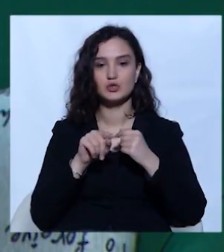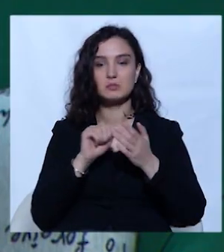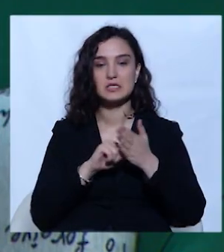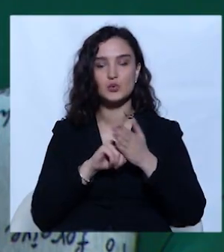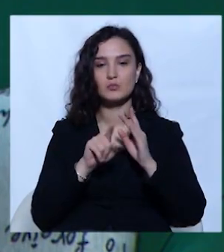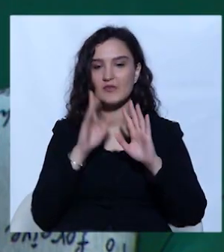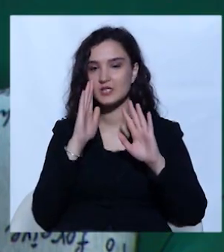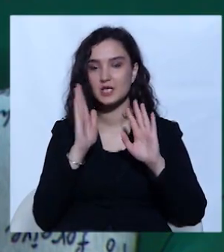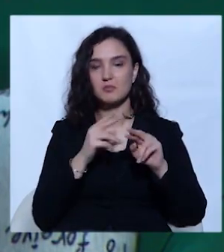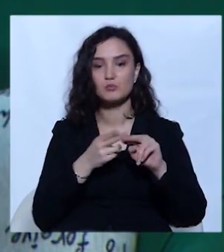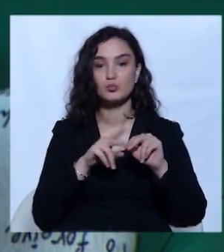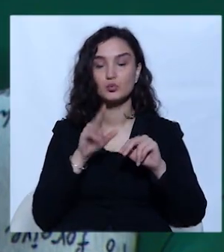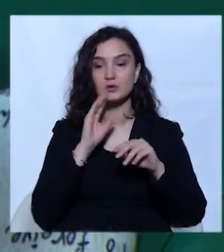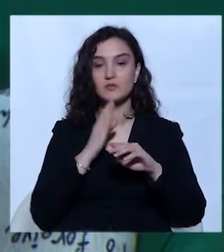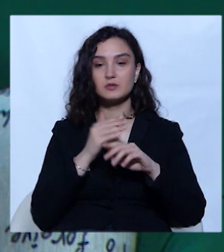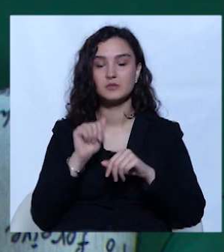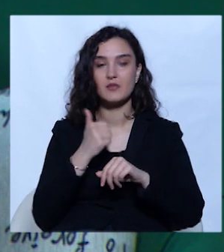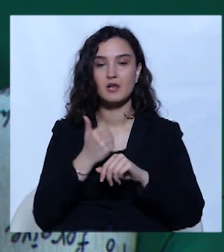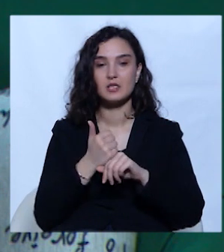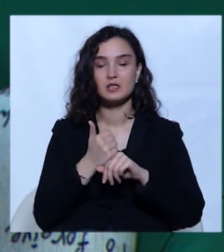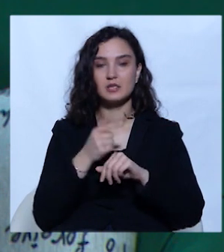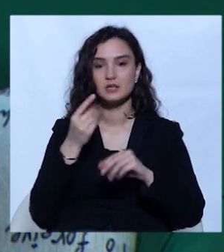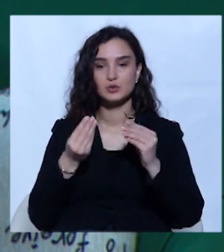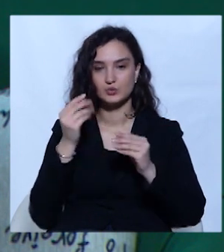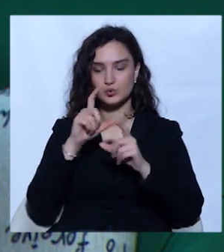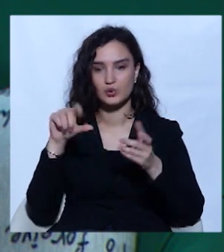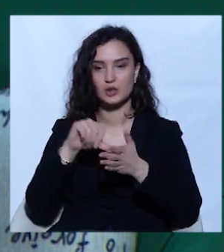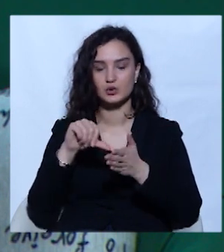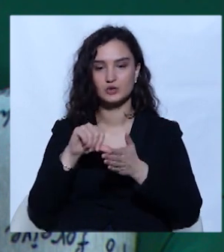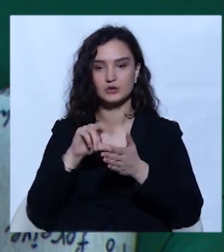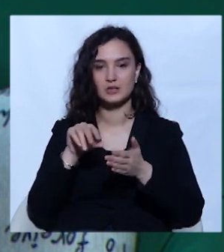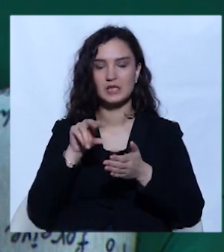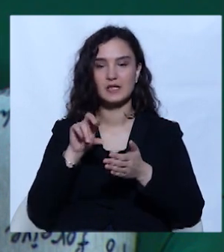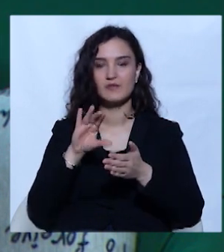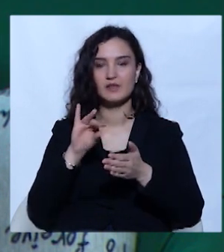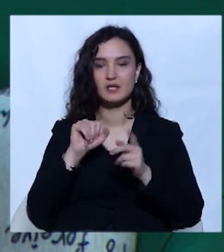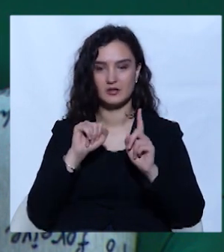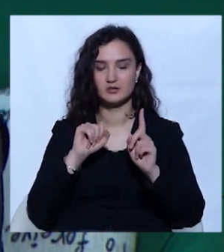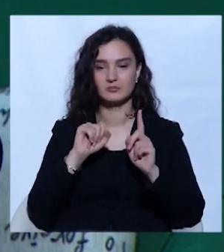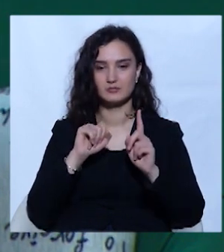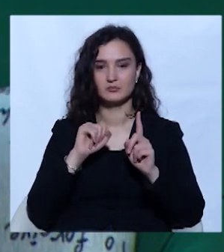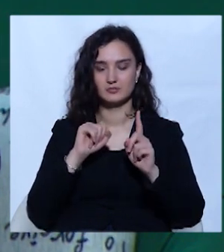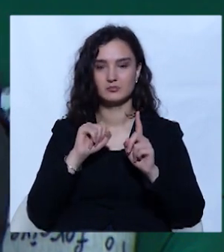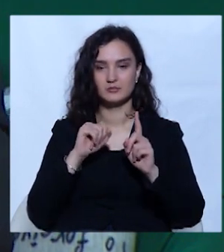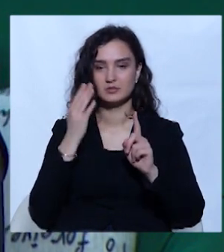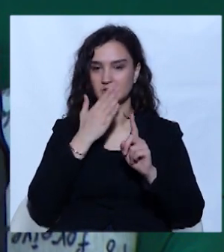is when she has the main part in the school play, and Olivia is her